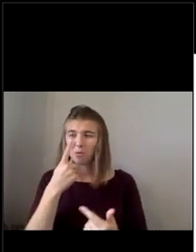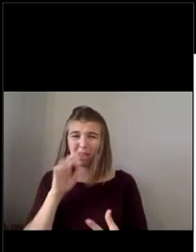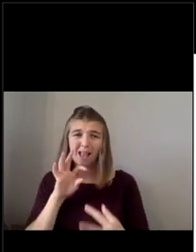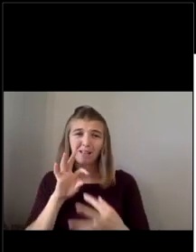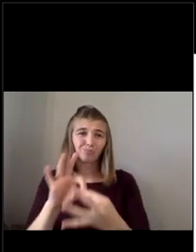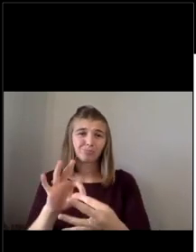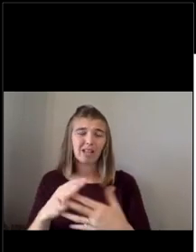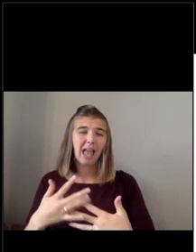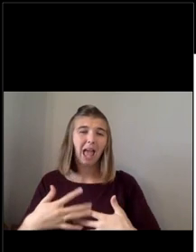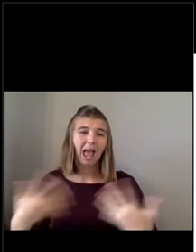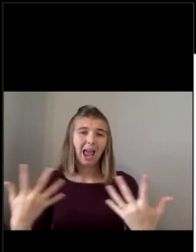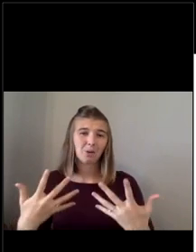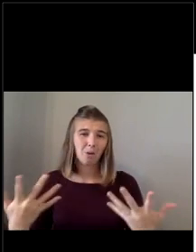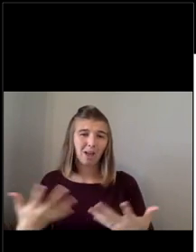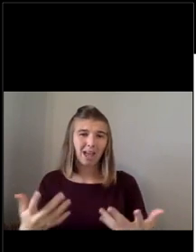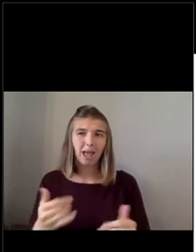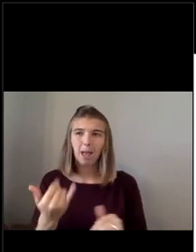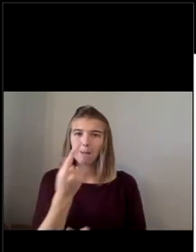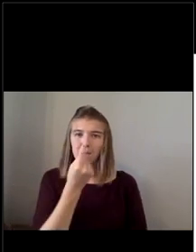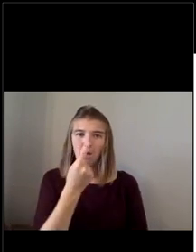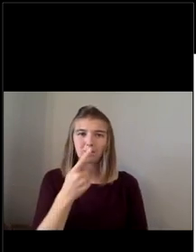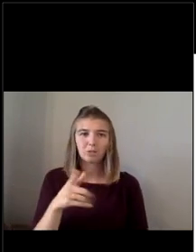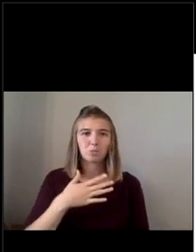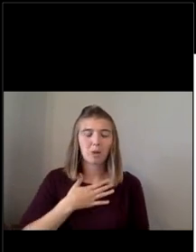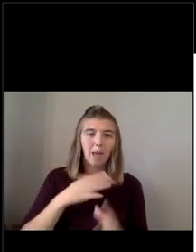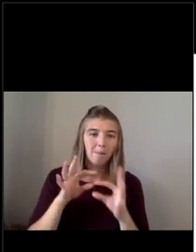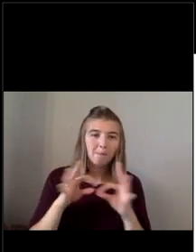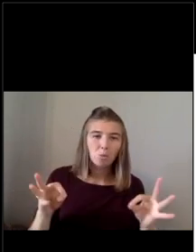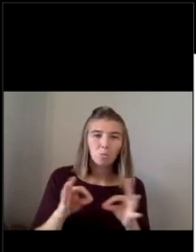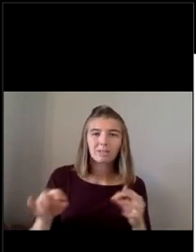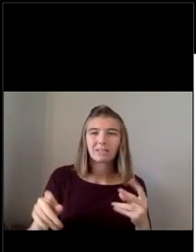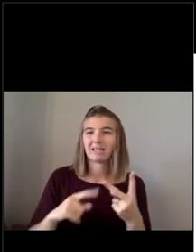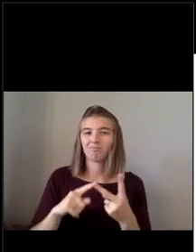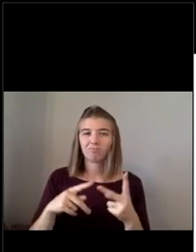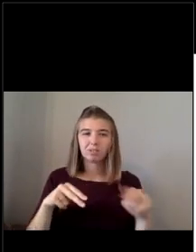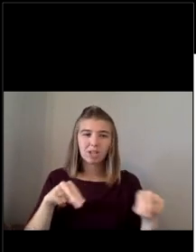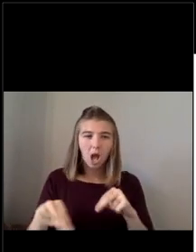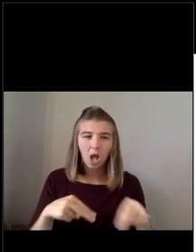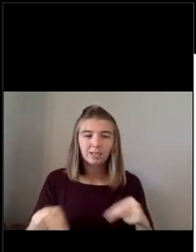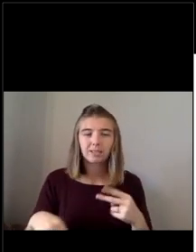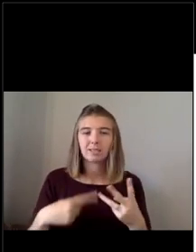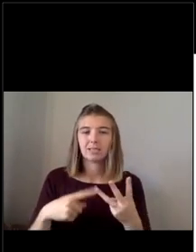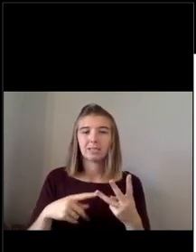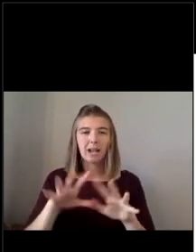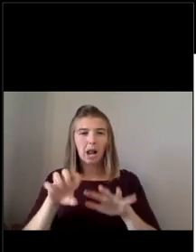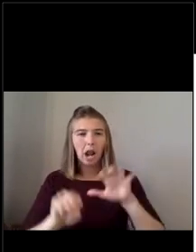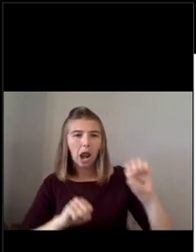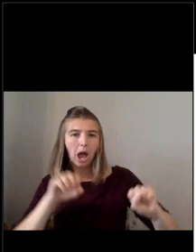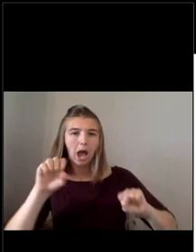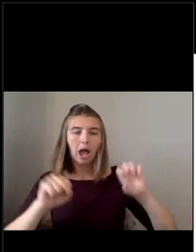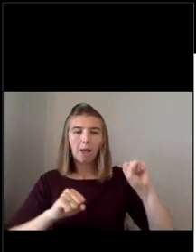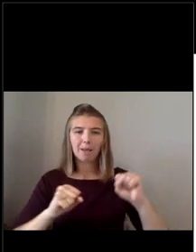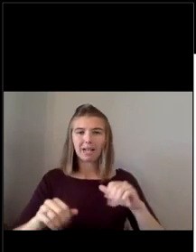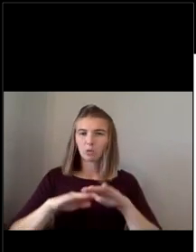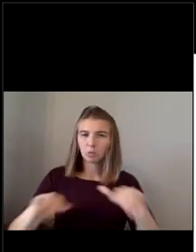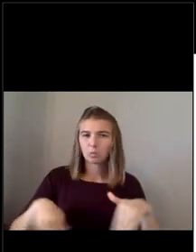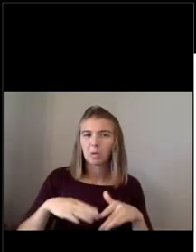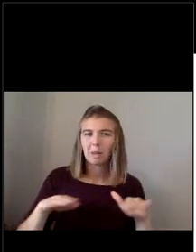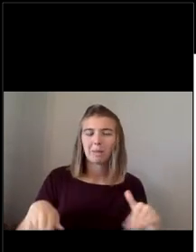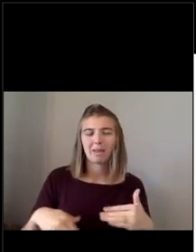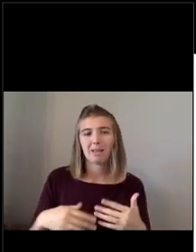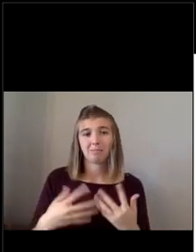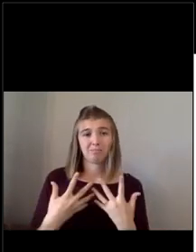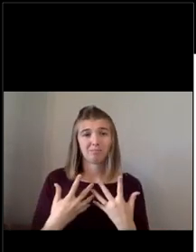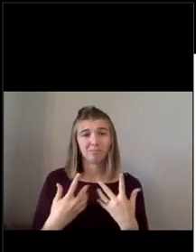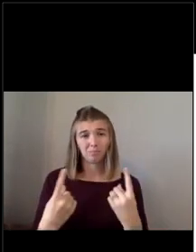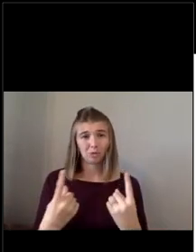new city, but you love jazz or to climb or to dance. If you have a tendency to work at home for days and barely